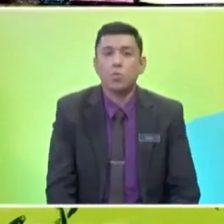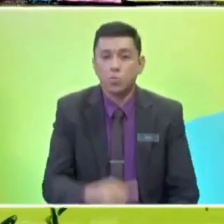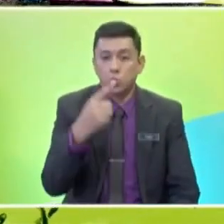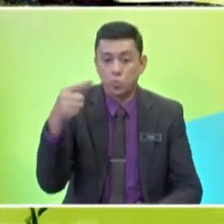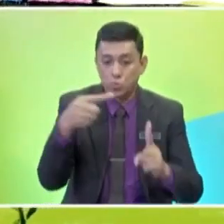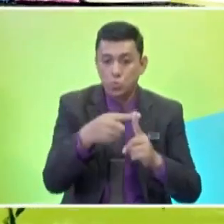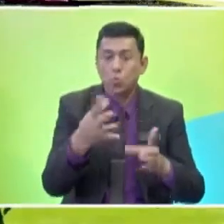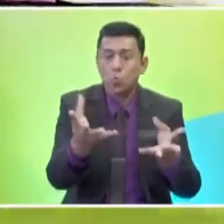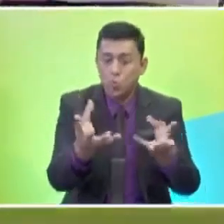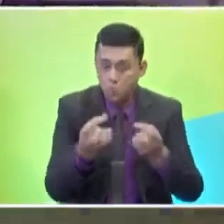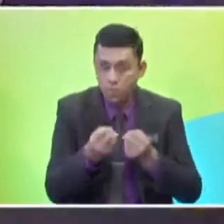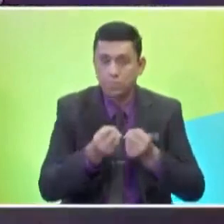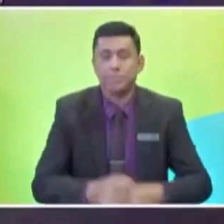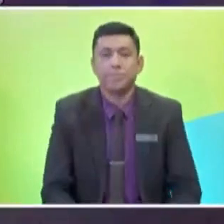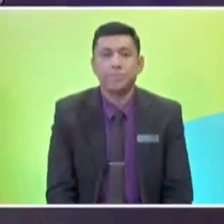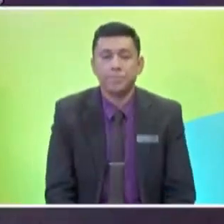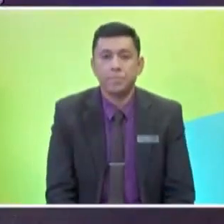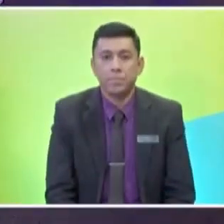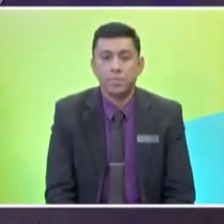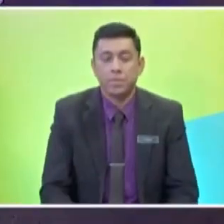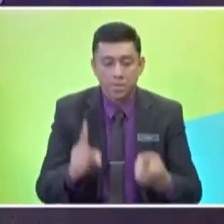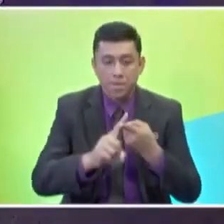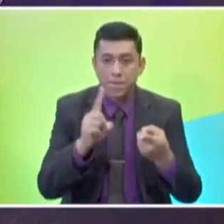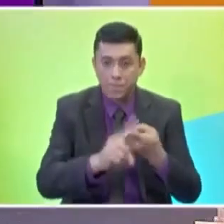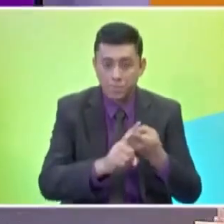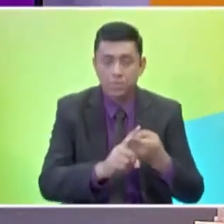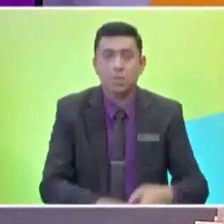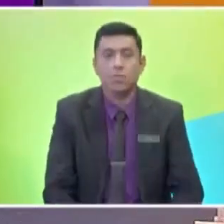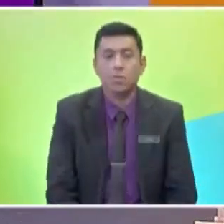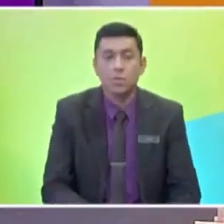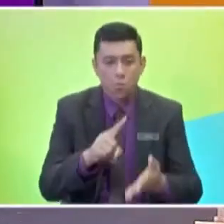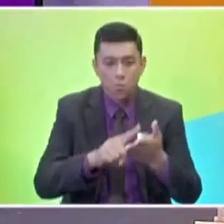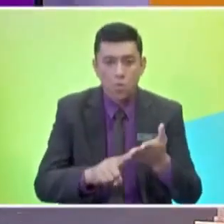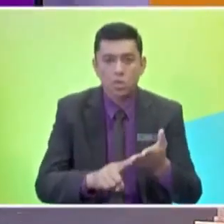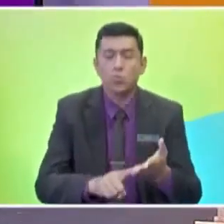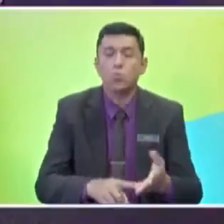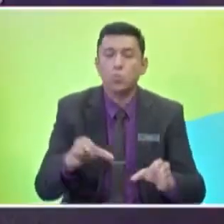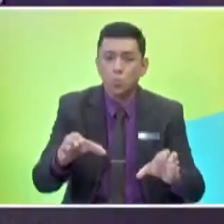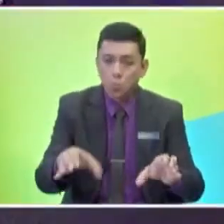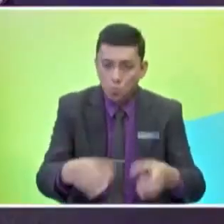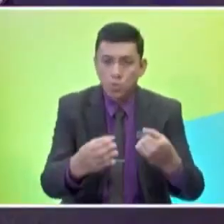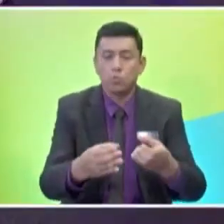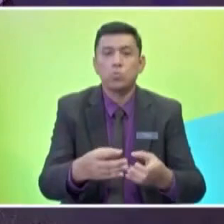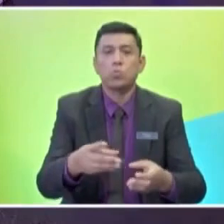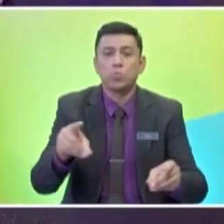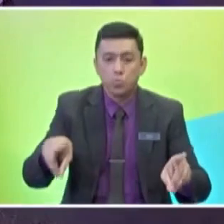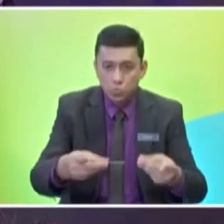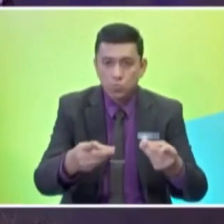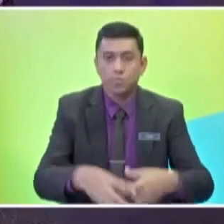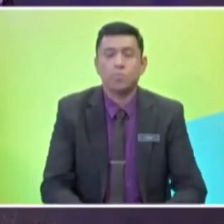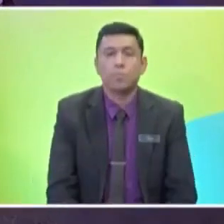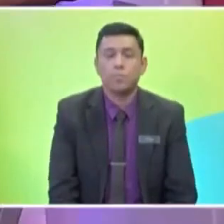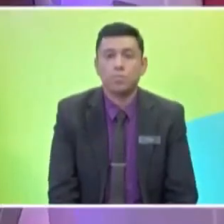with the pupils out there. Alright, yes. So for the first segment here, what are we going to do? Okay, let us play